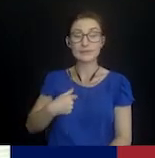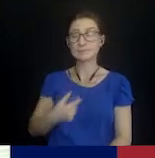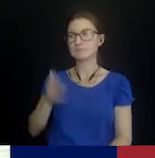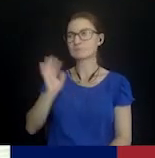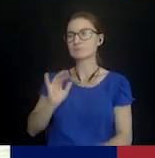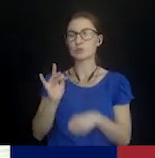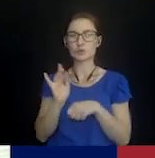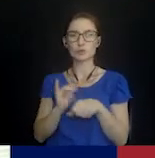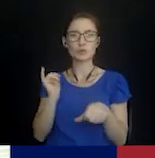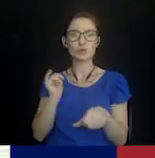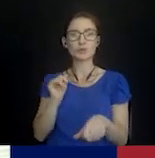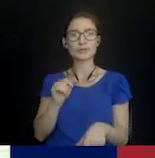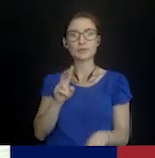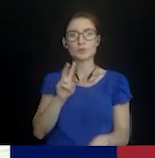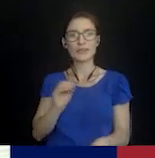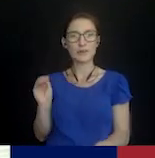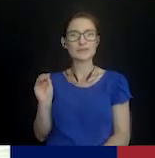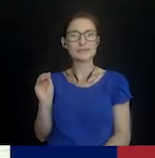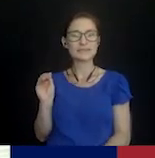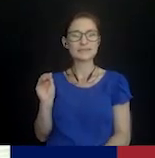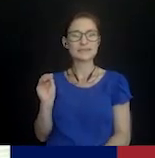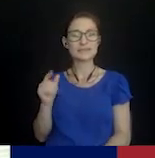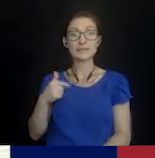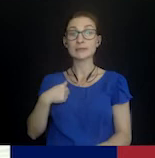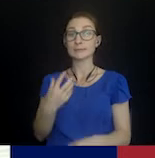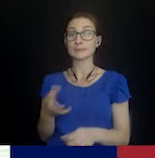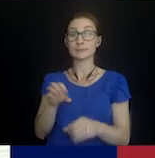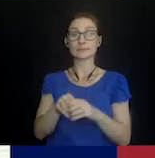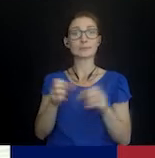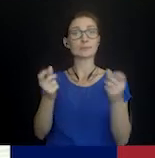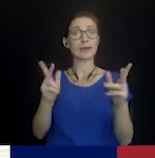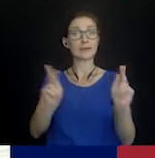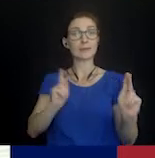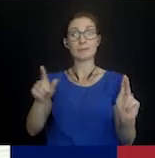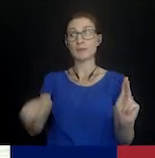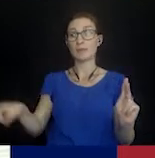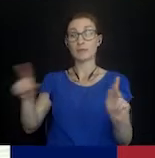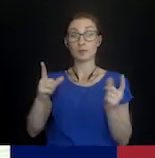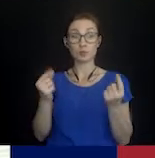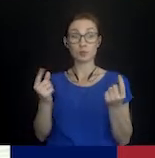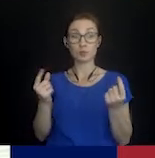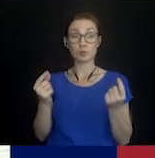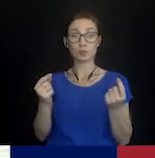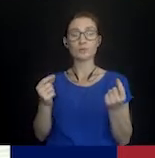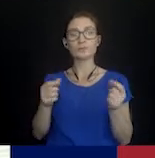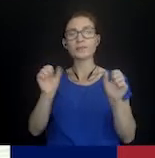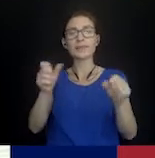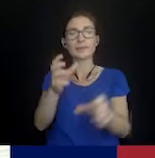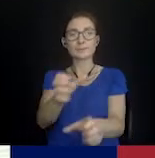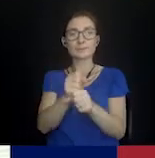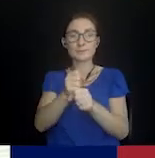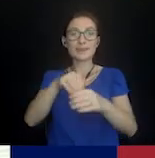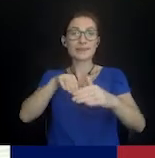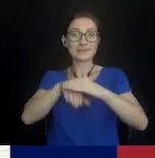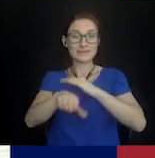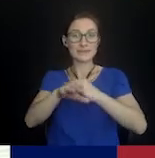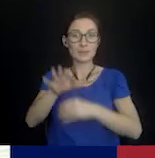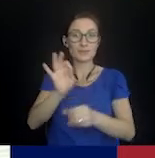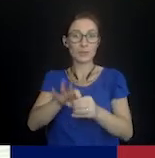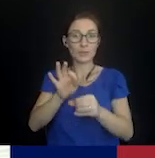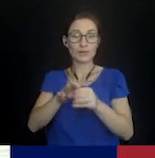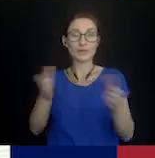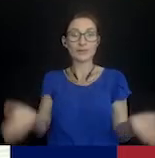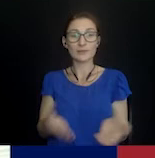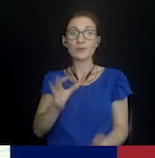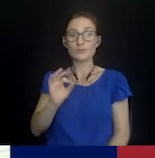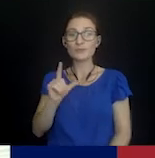in the early 2000s, I was involved with a number of people that actually were able to get accessible voting starting here